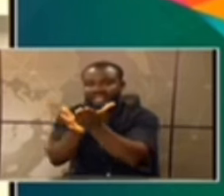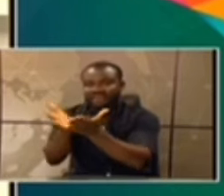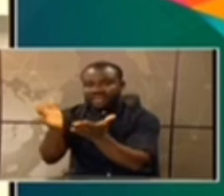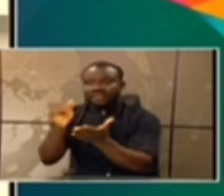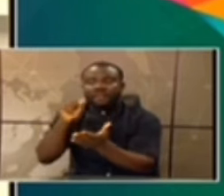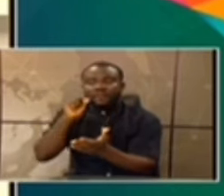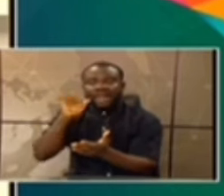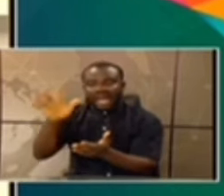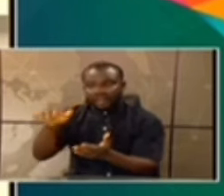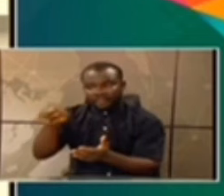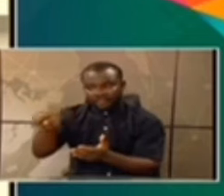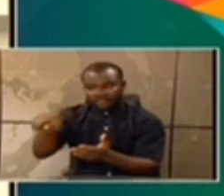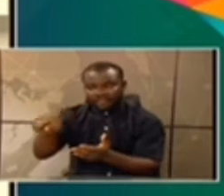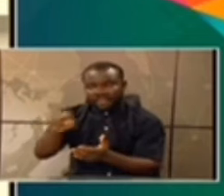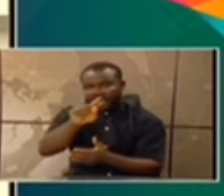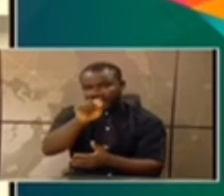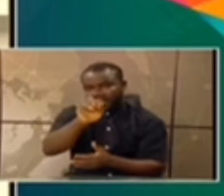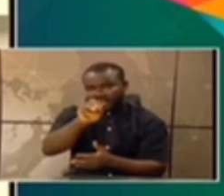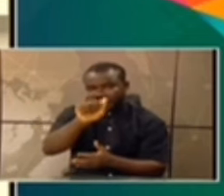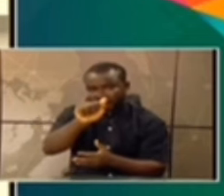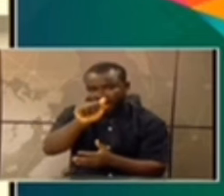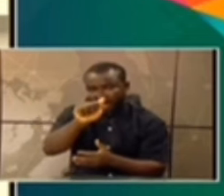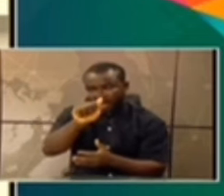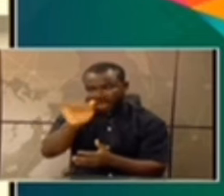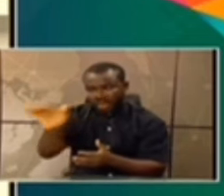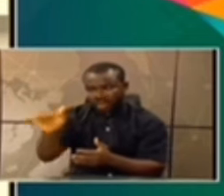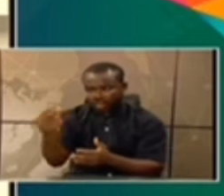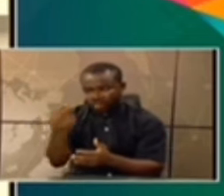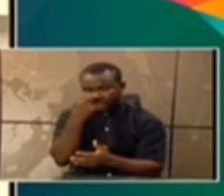ase feature my eyes and see my dodom